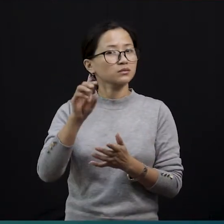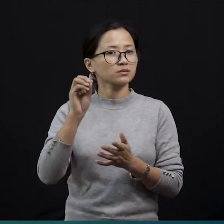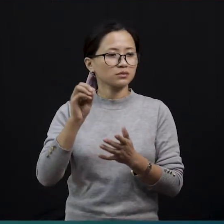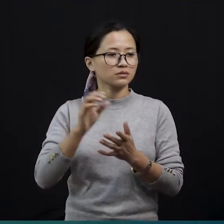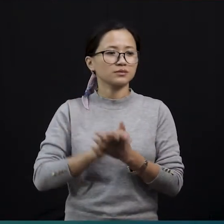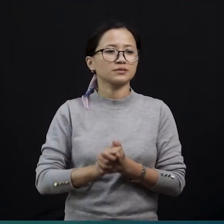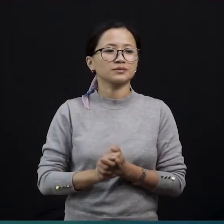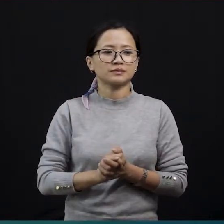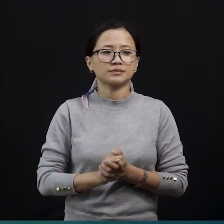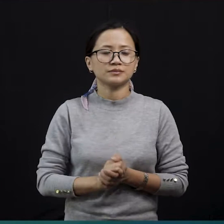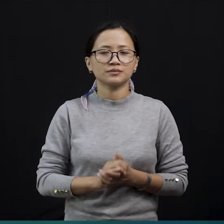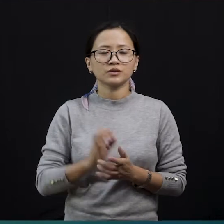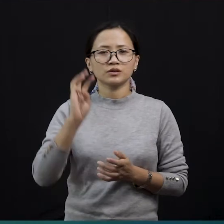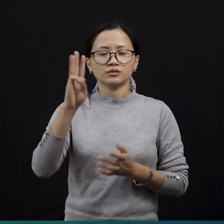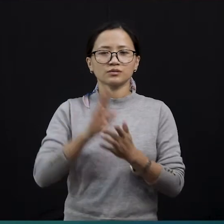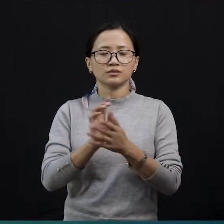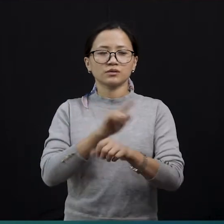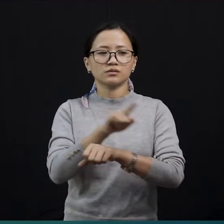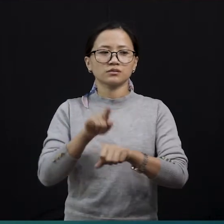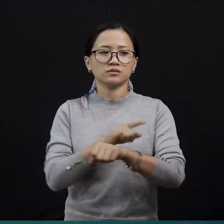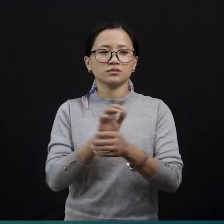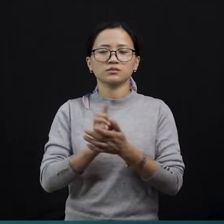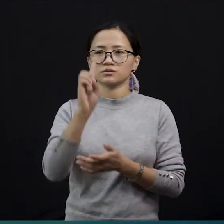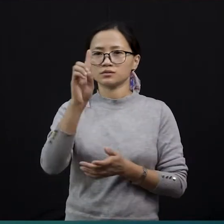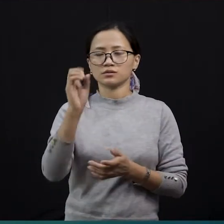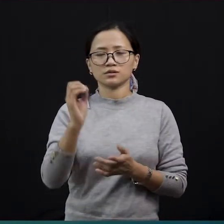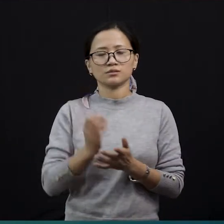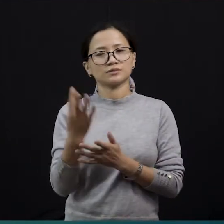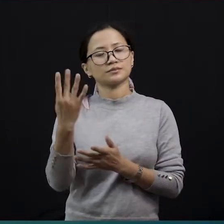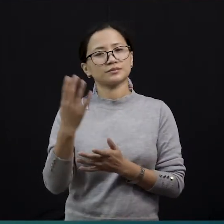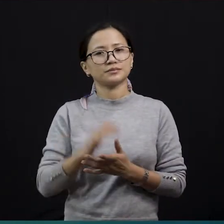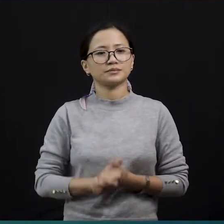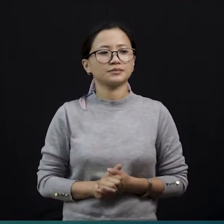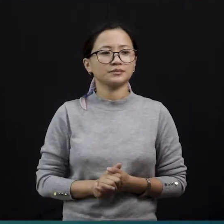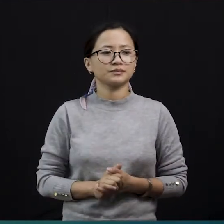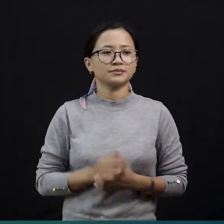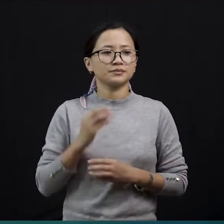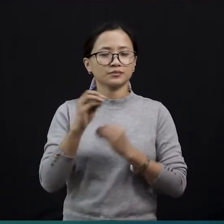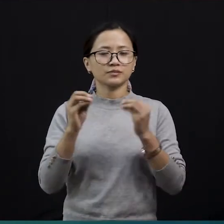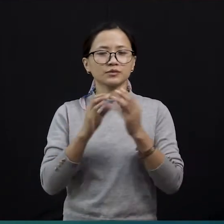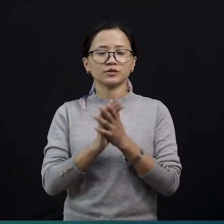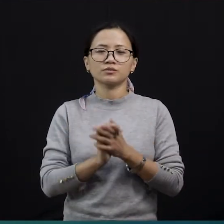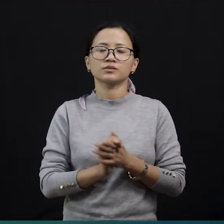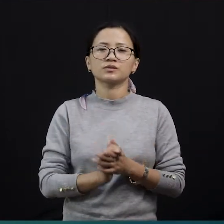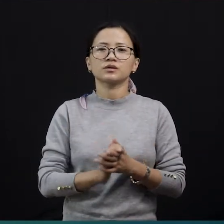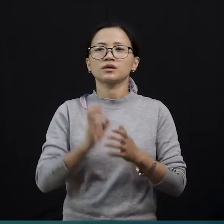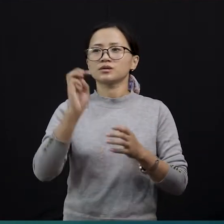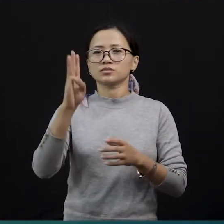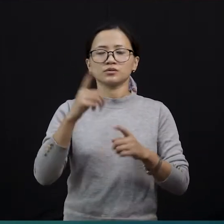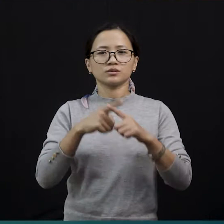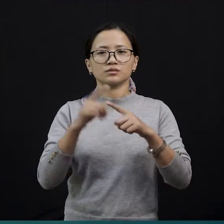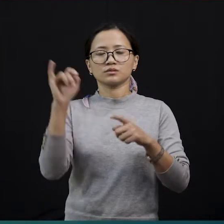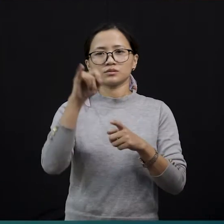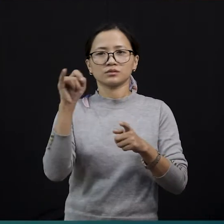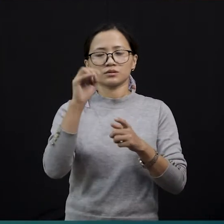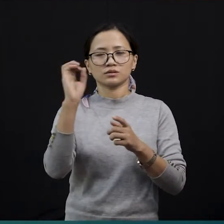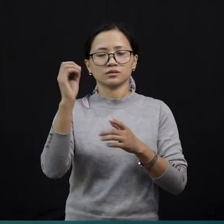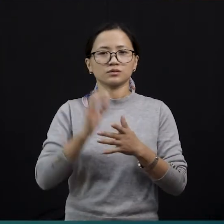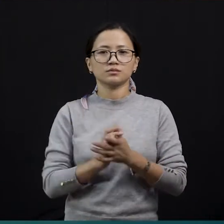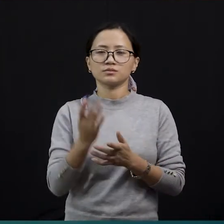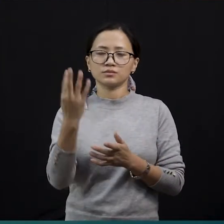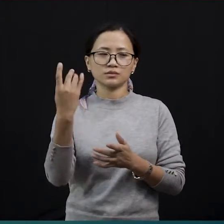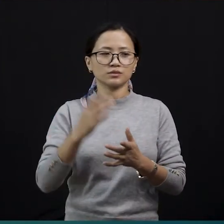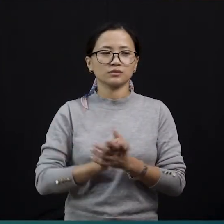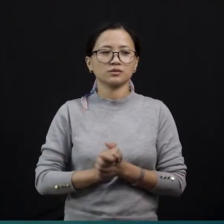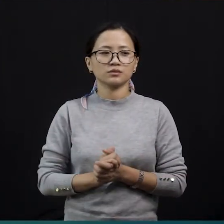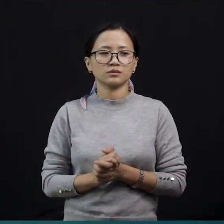have another one, 3 hours and 10 minutes. So it is about 3 into 60 minutes. In place of hours, you